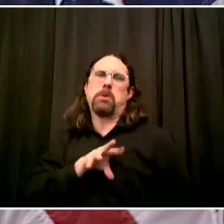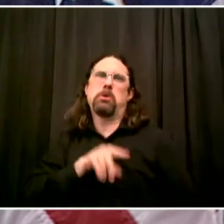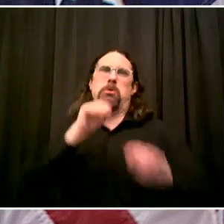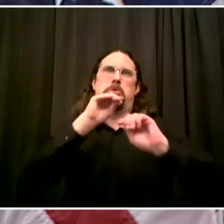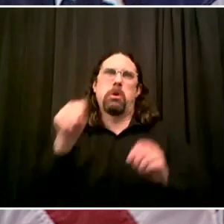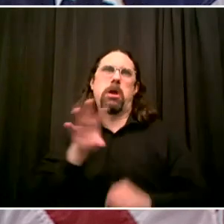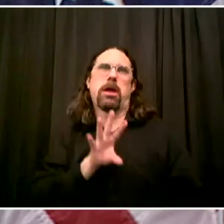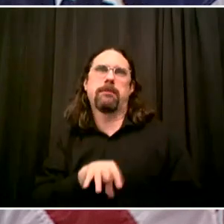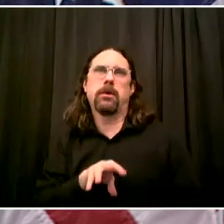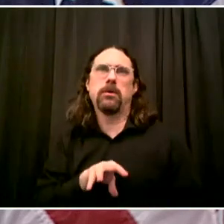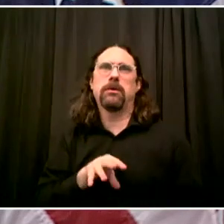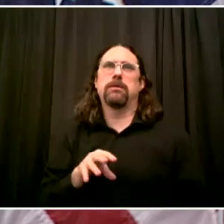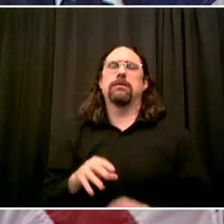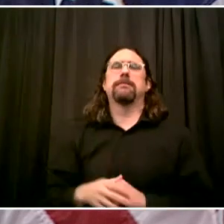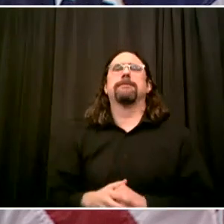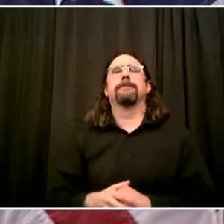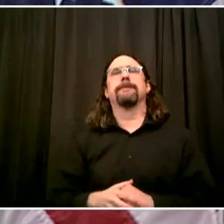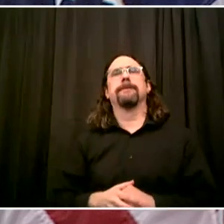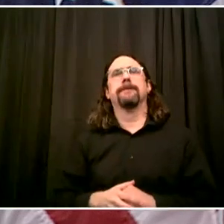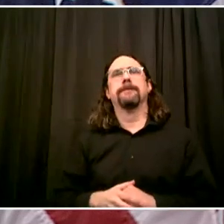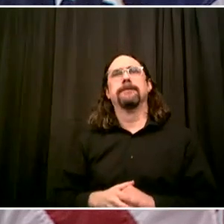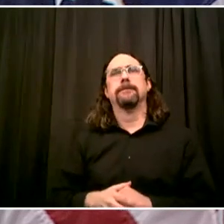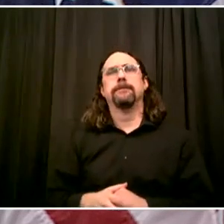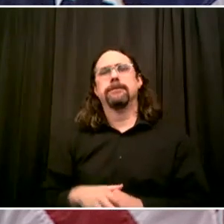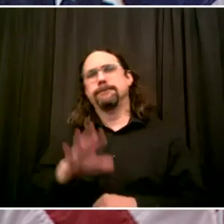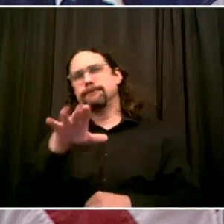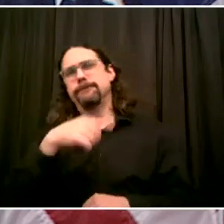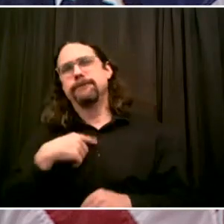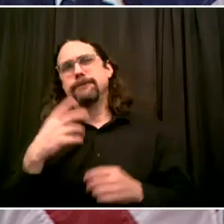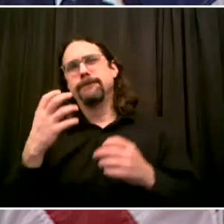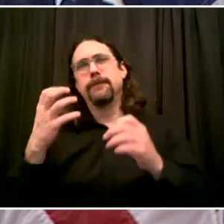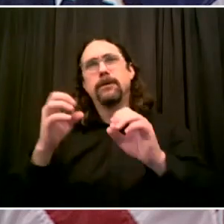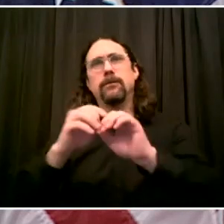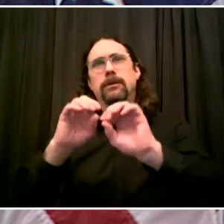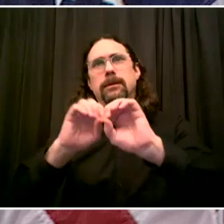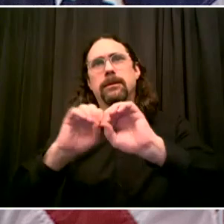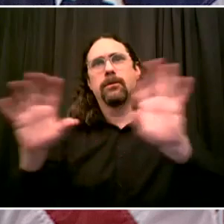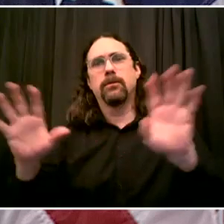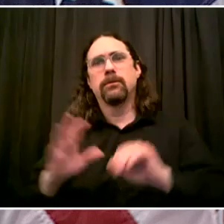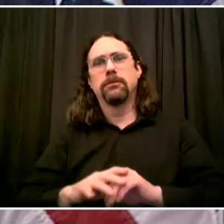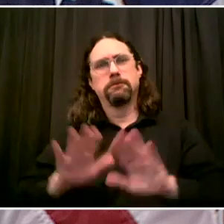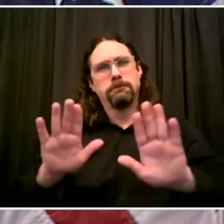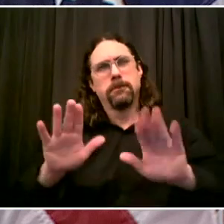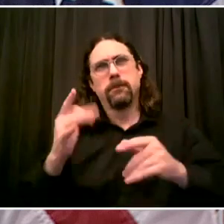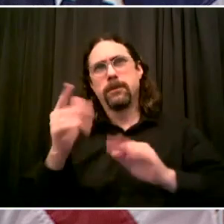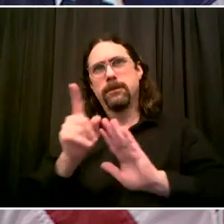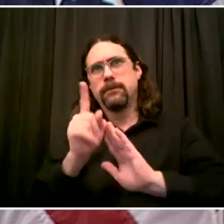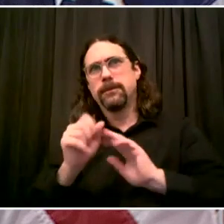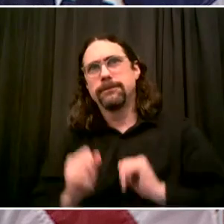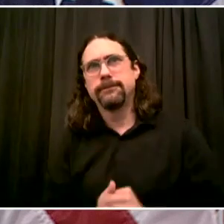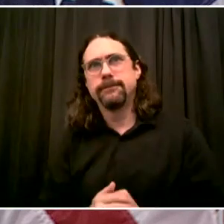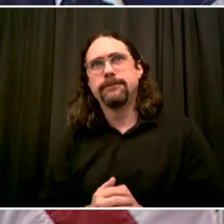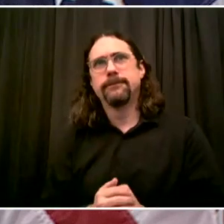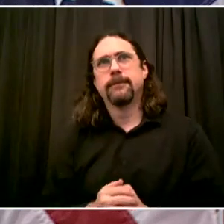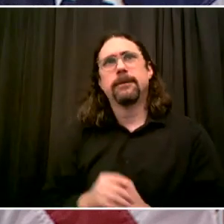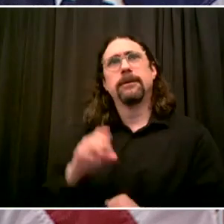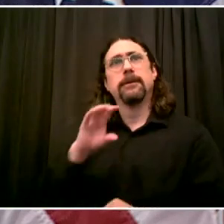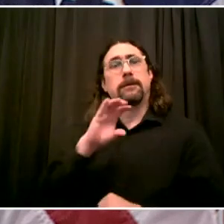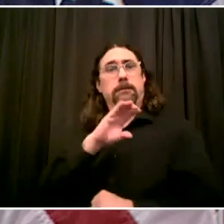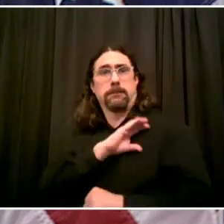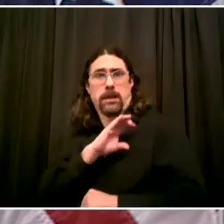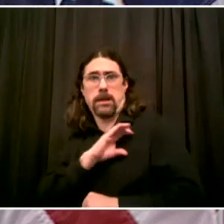want to be abundantly clear. Police officers in the middle of dealing with a protest or any activity that is